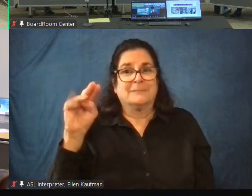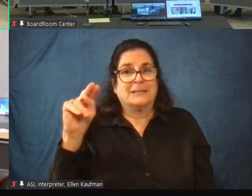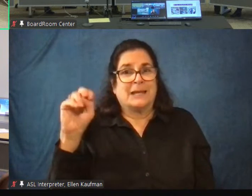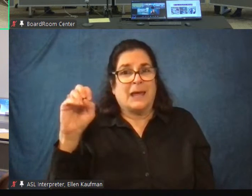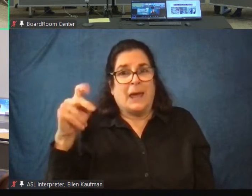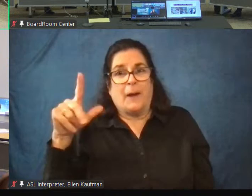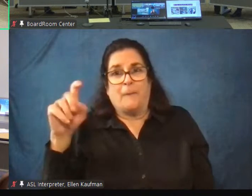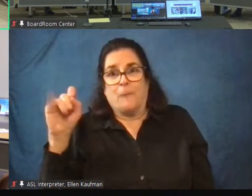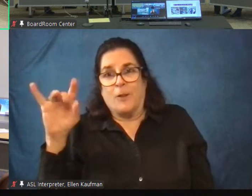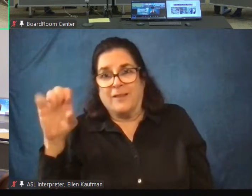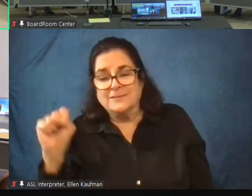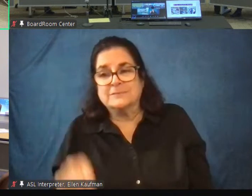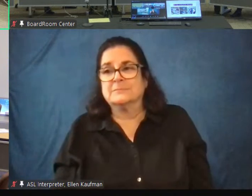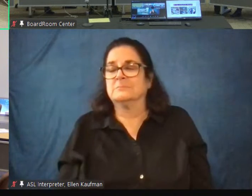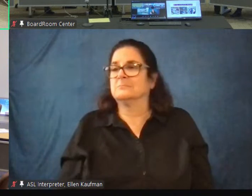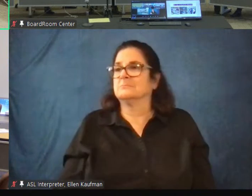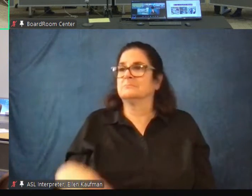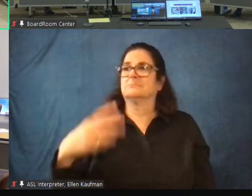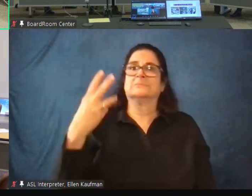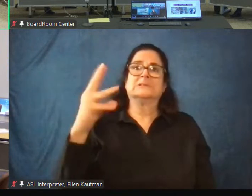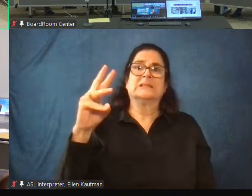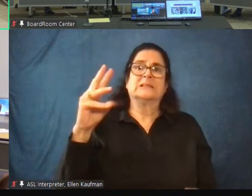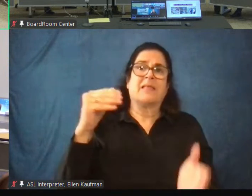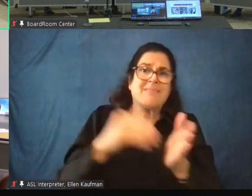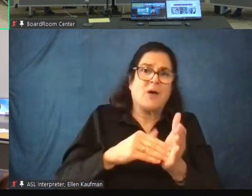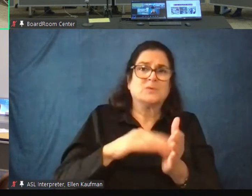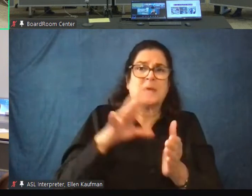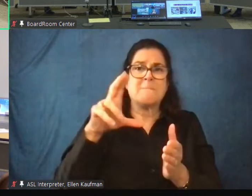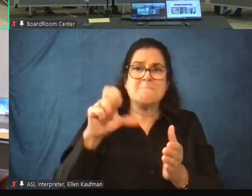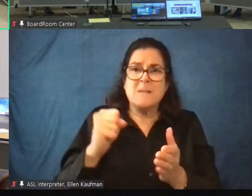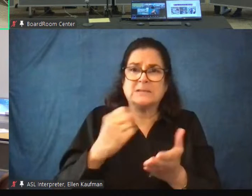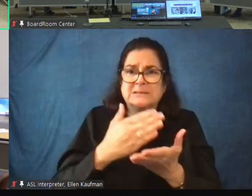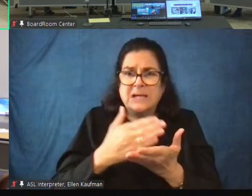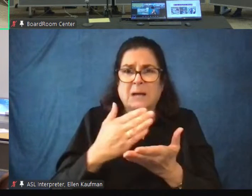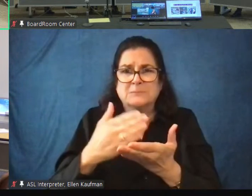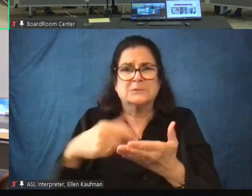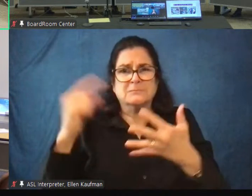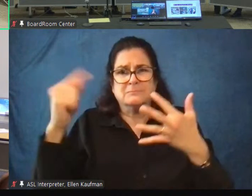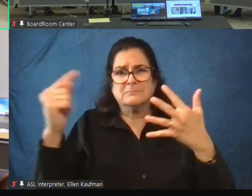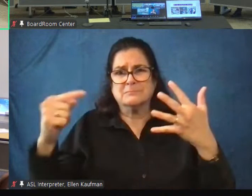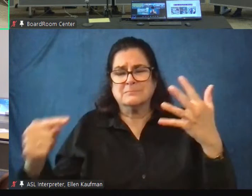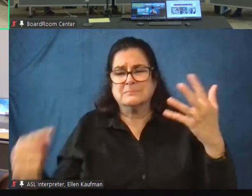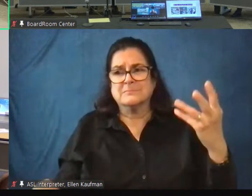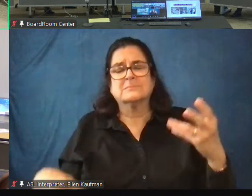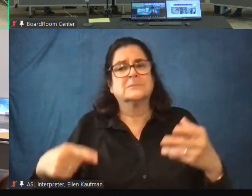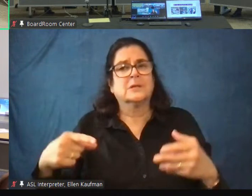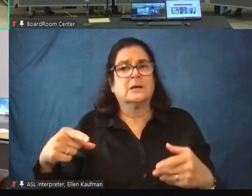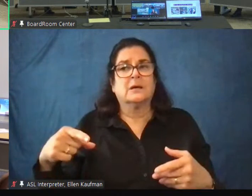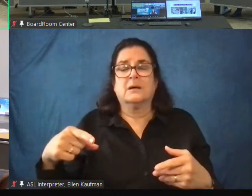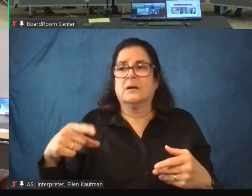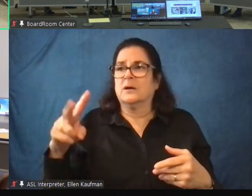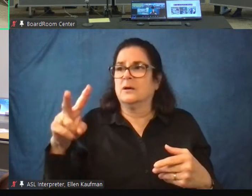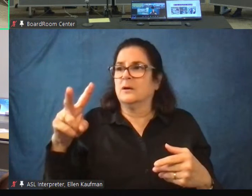stations, 16,000 bus stops. We travel 224 miles of rail every